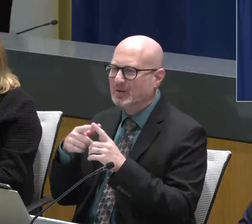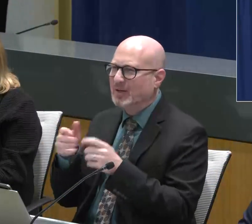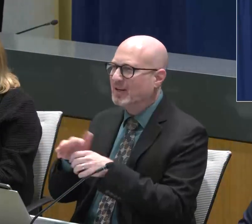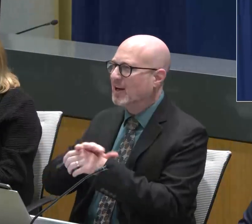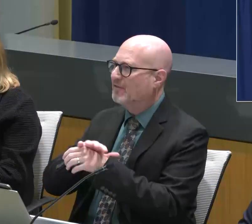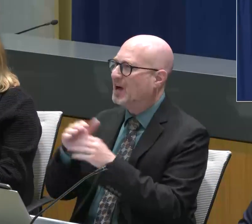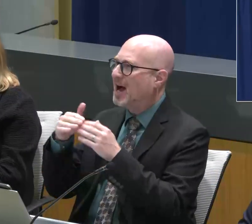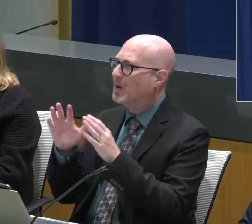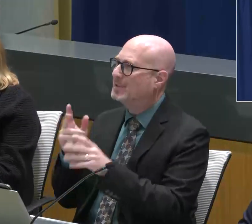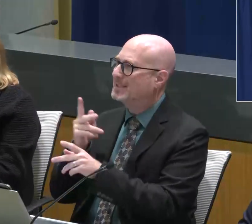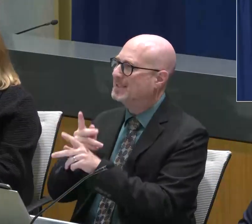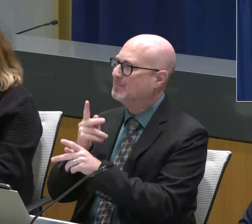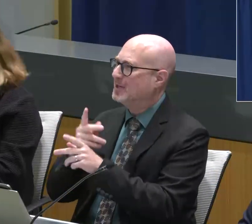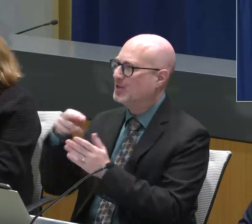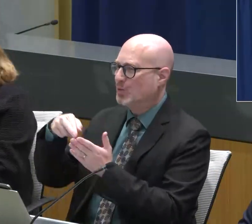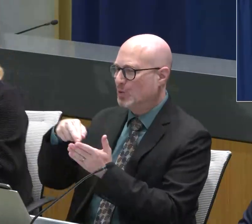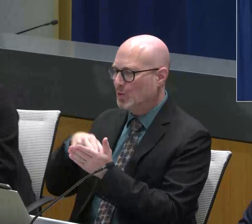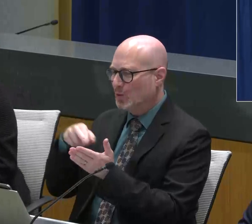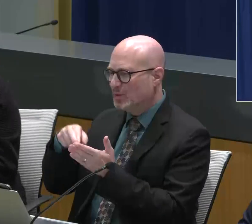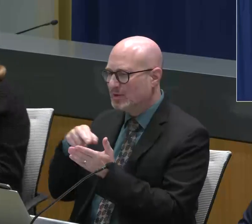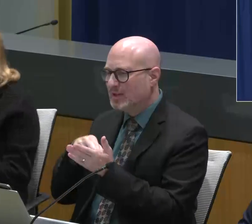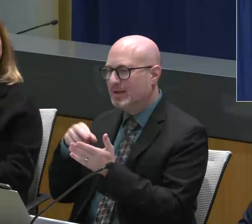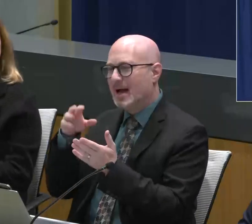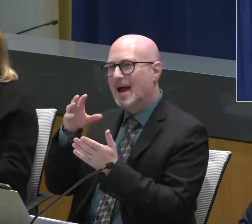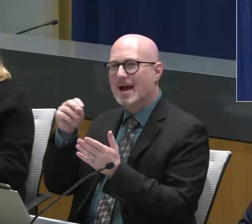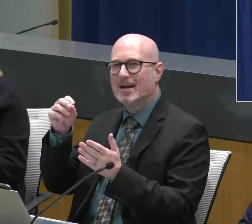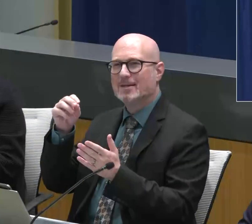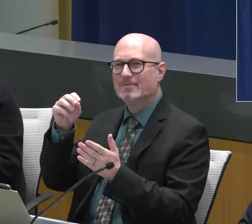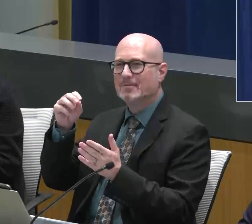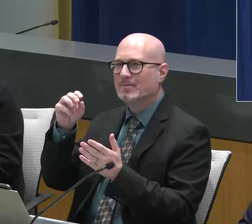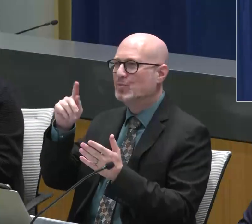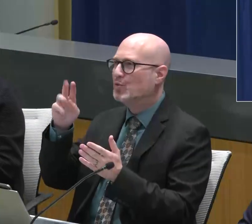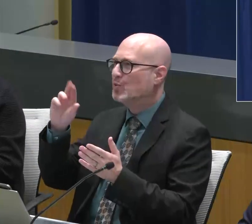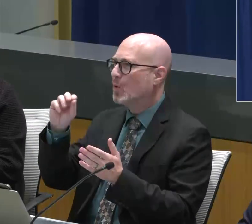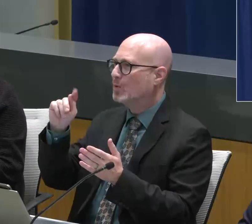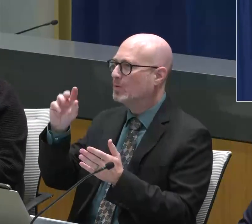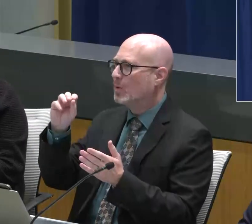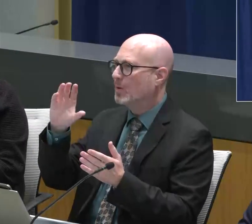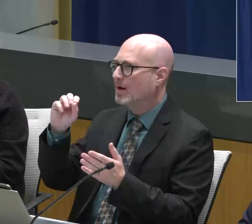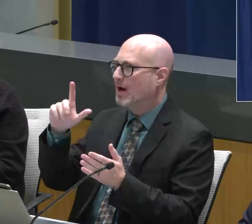I'm going to just take a few minutes to cover some housekeeping and some rules